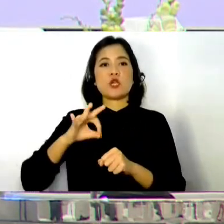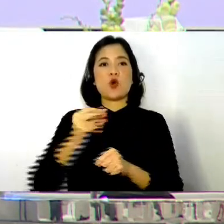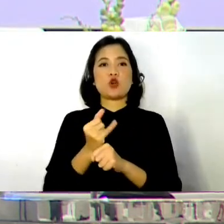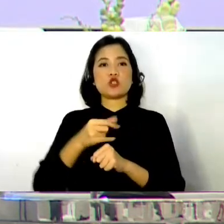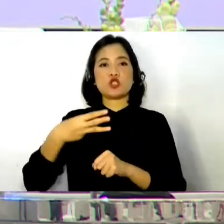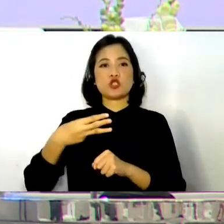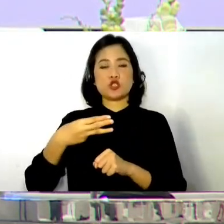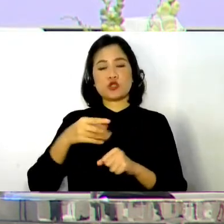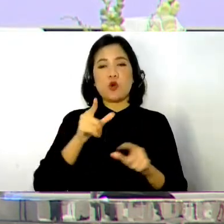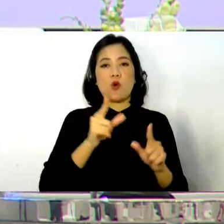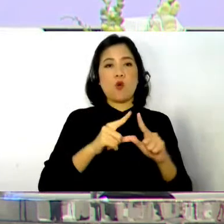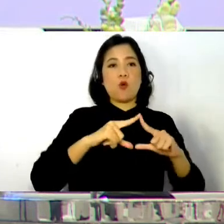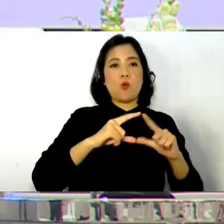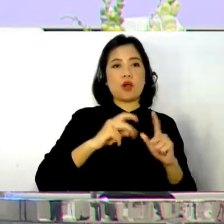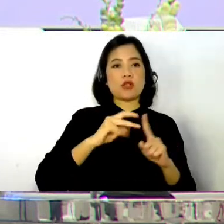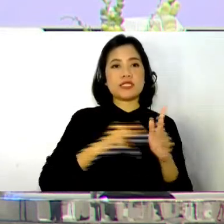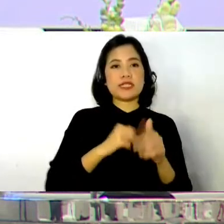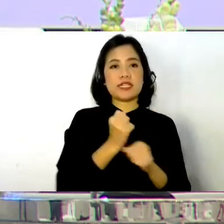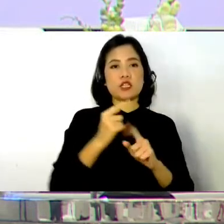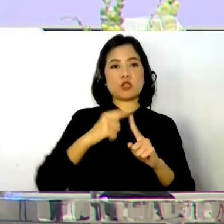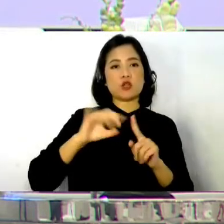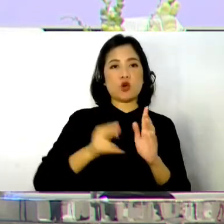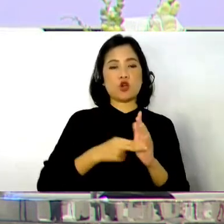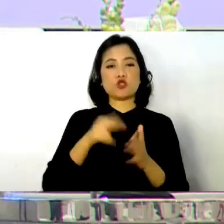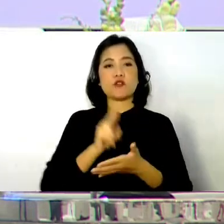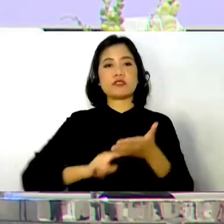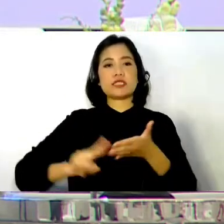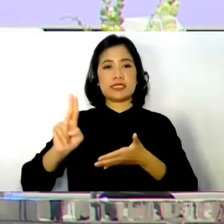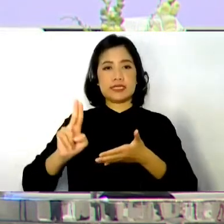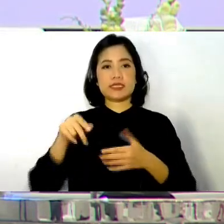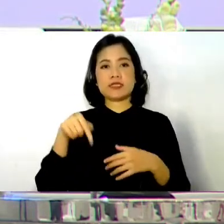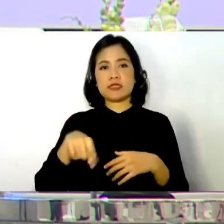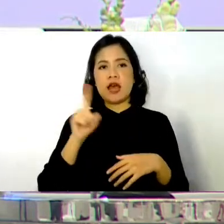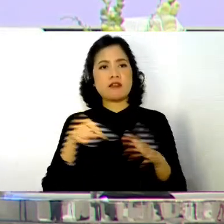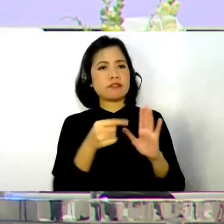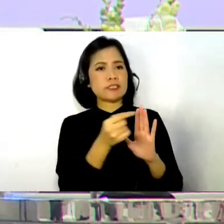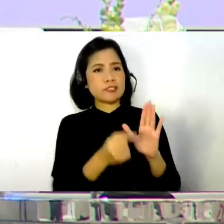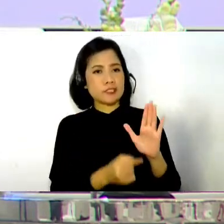the academia. So with that, I will close. Thank you very much for listening.